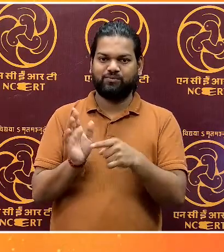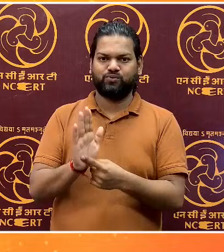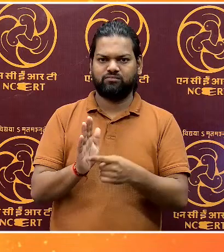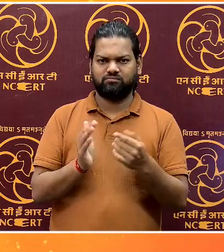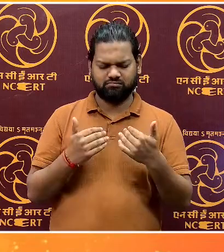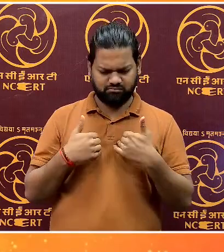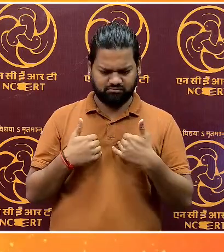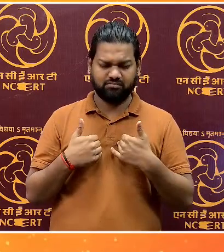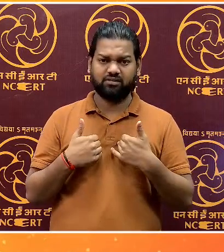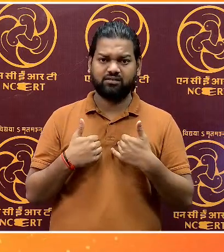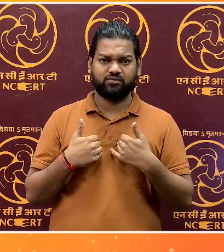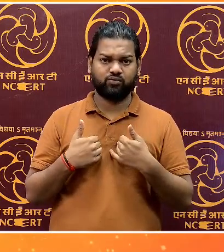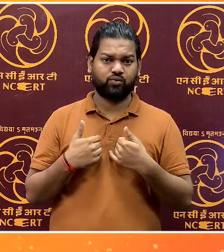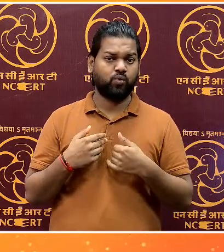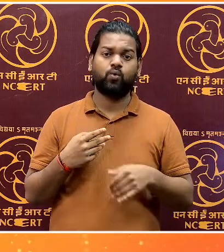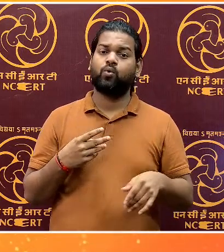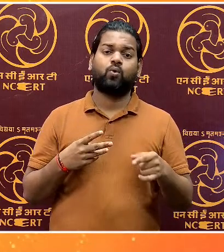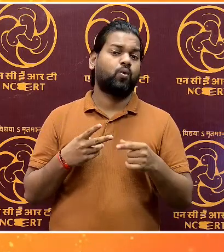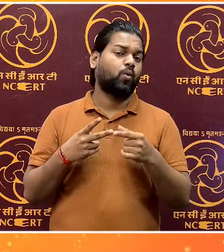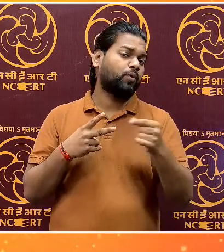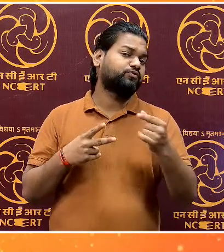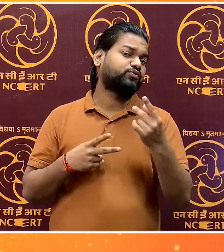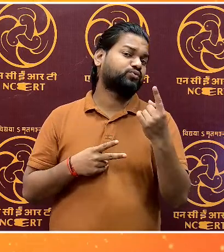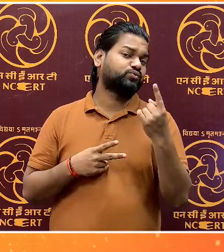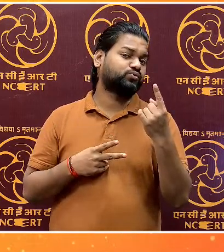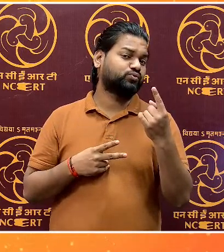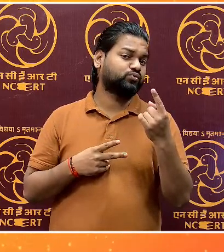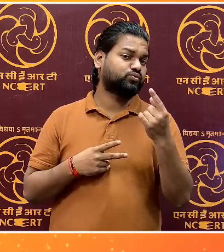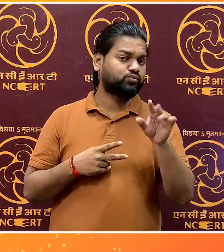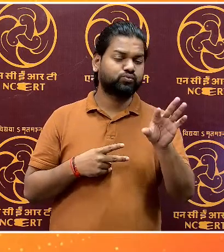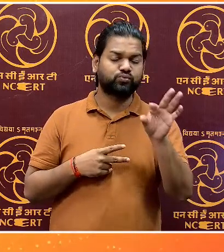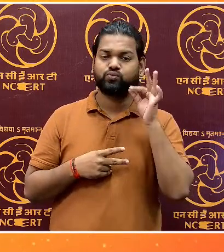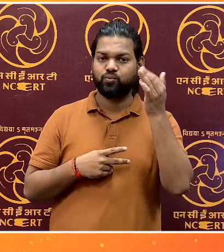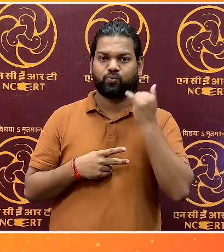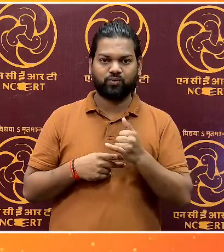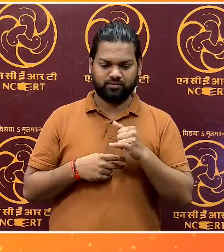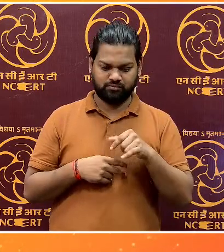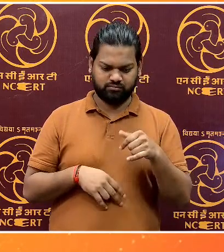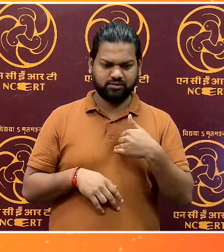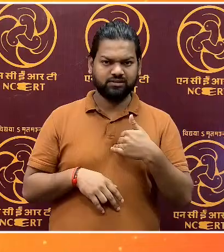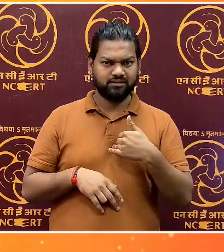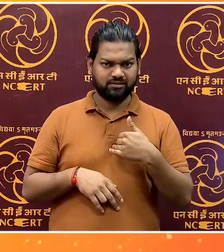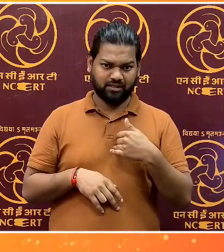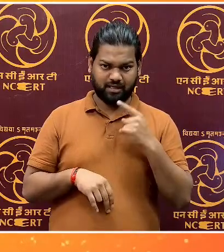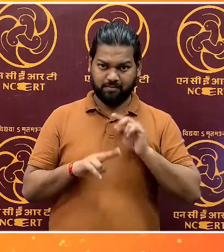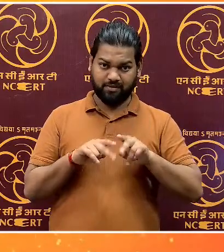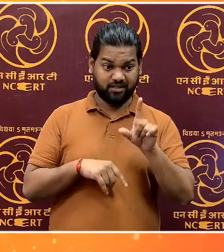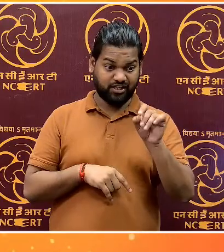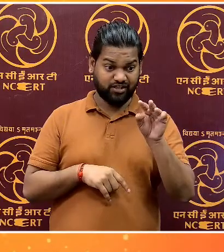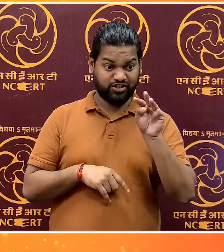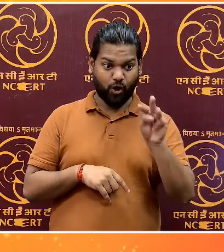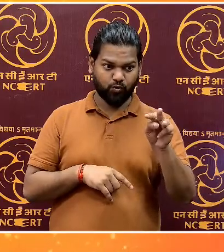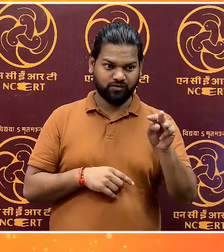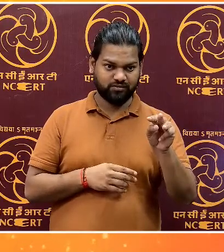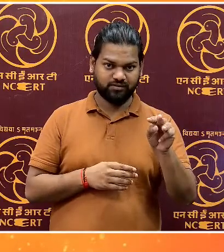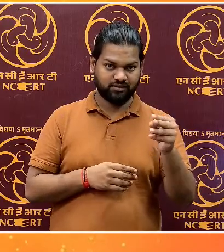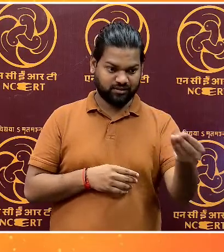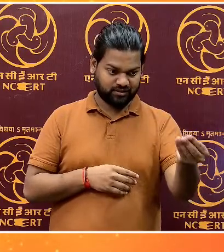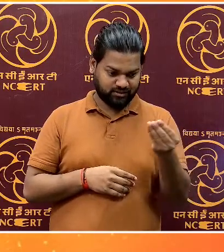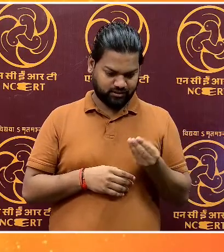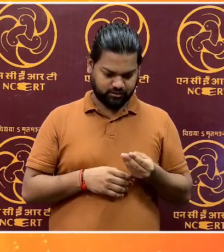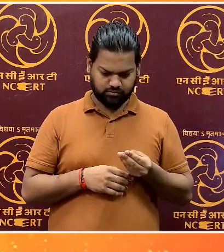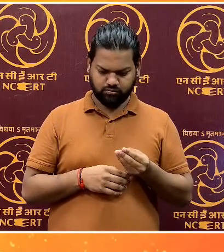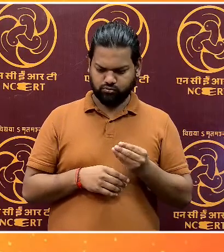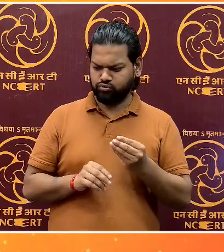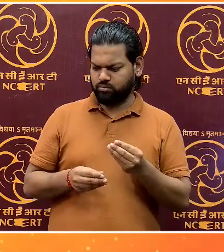I am preferring this option to receive 10,000 today? So that I can reinvest this 10,000 in a